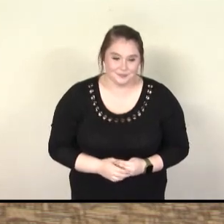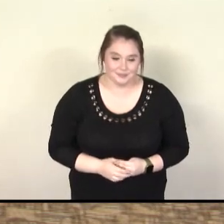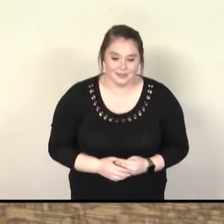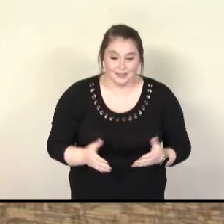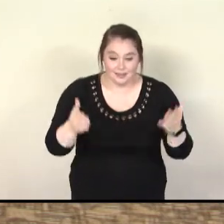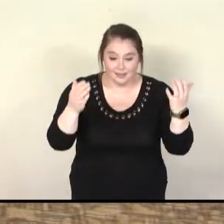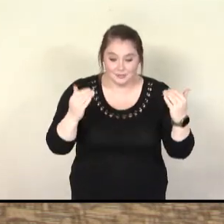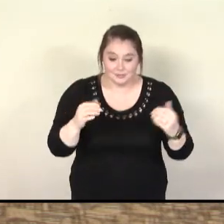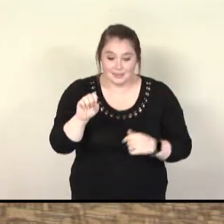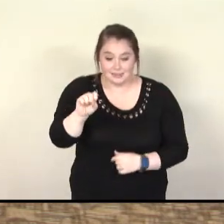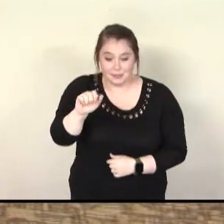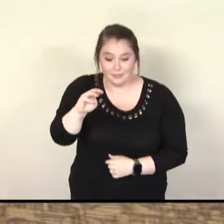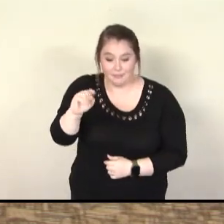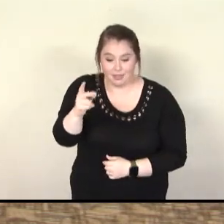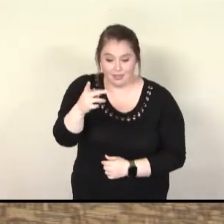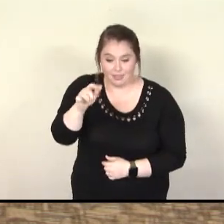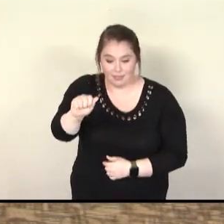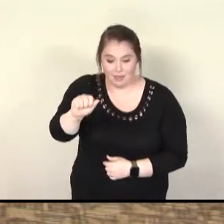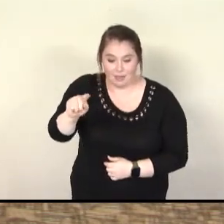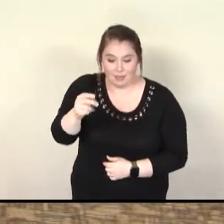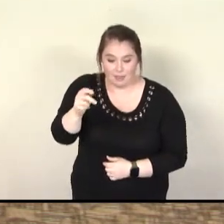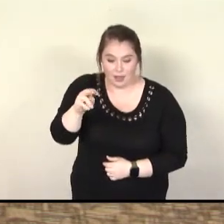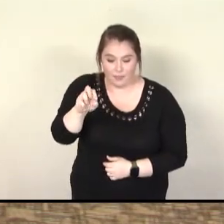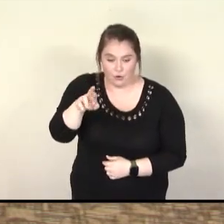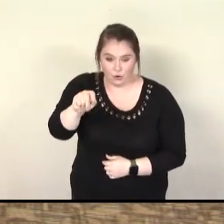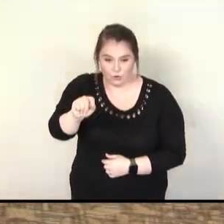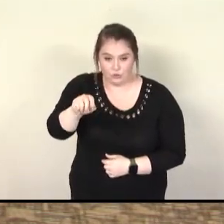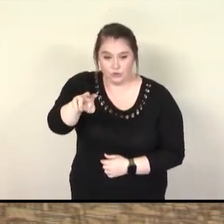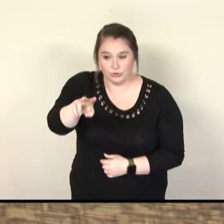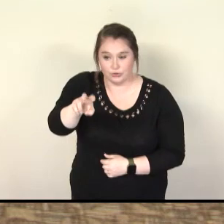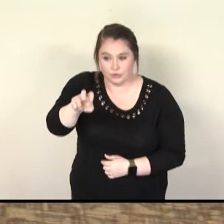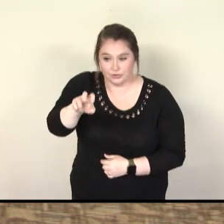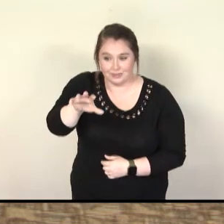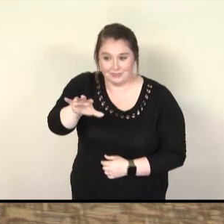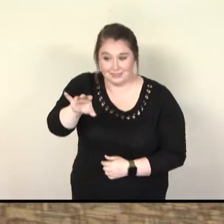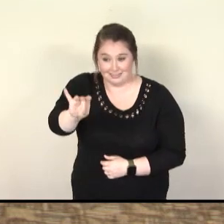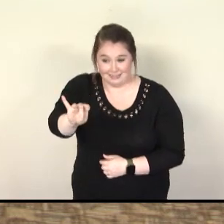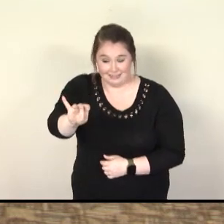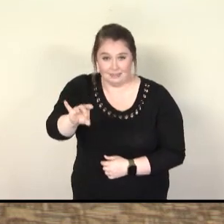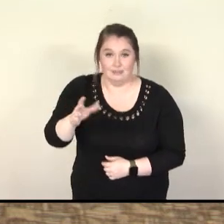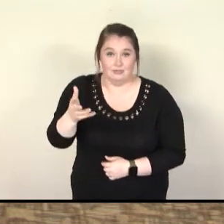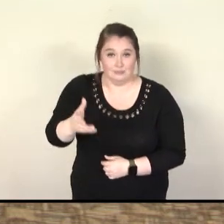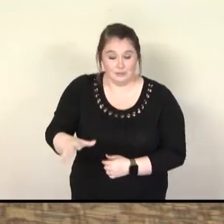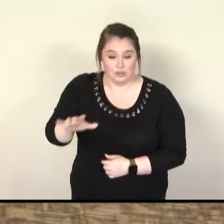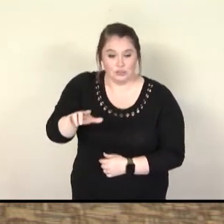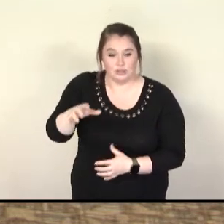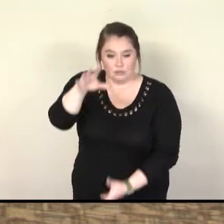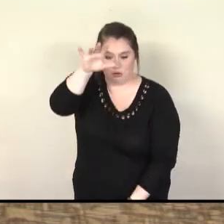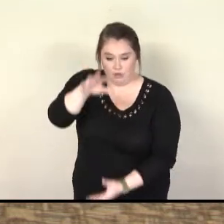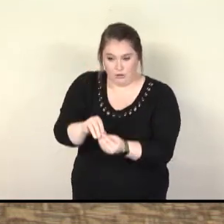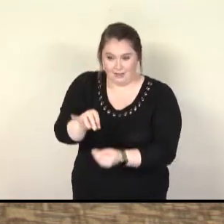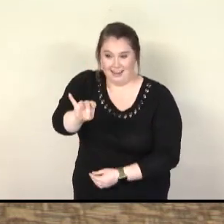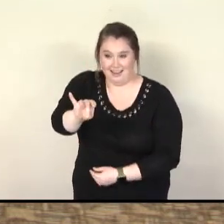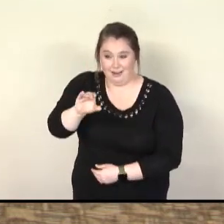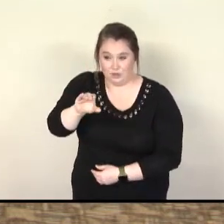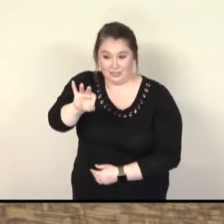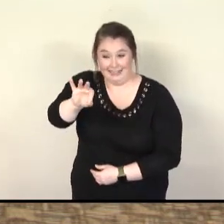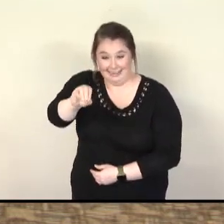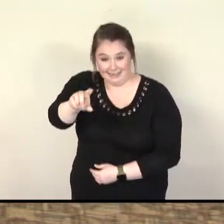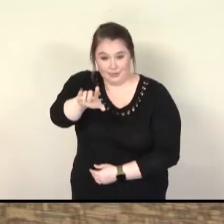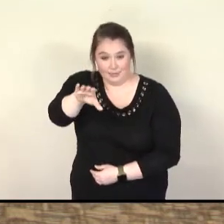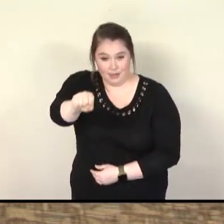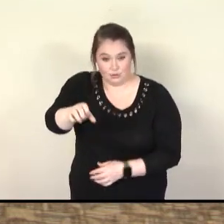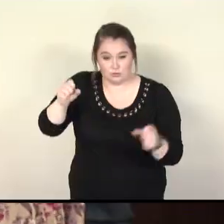And Samantha Thamert placed 5th in the 259 weight pound class, lifting a total of 890